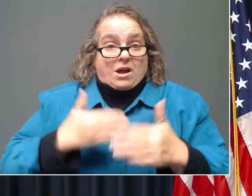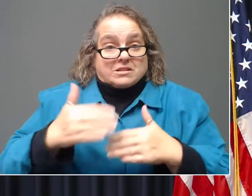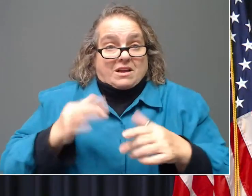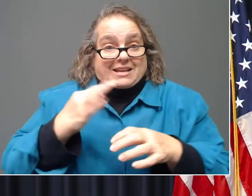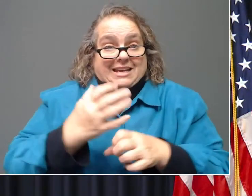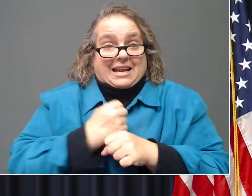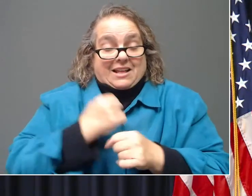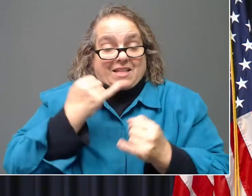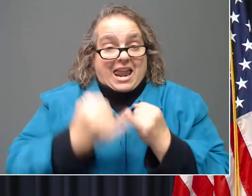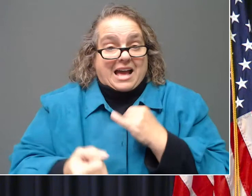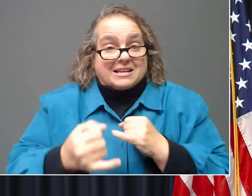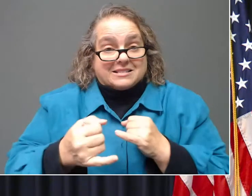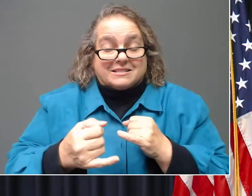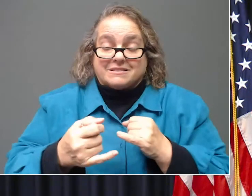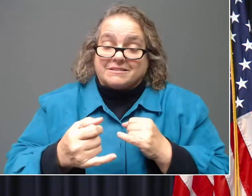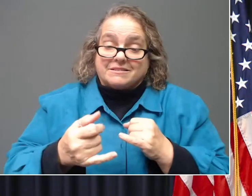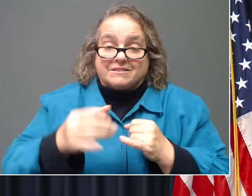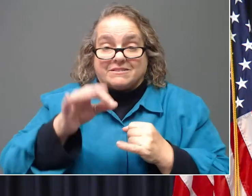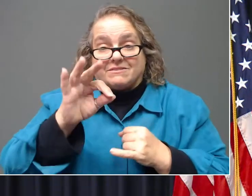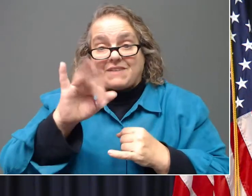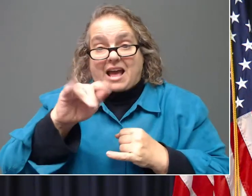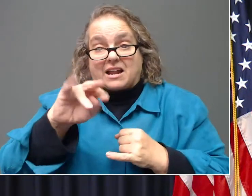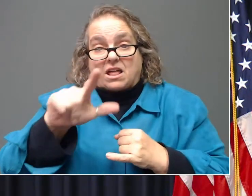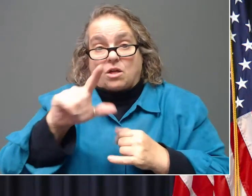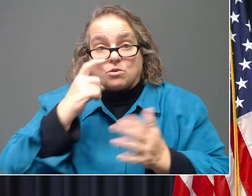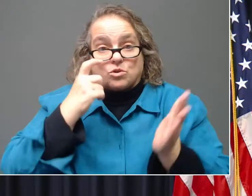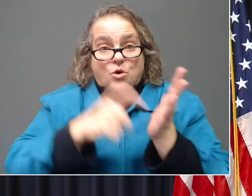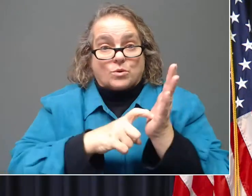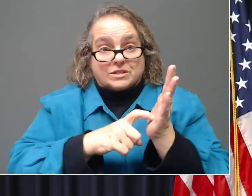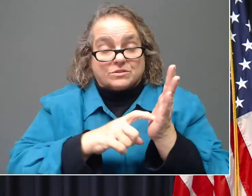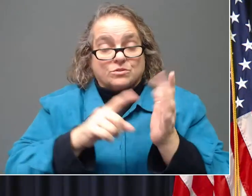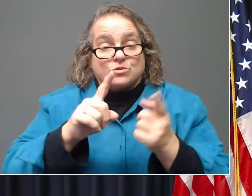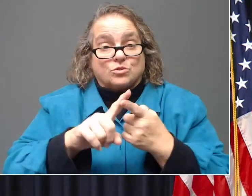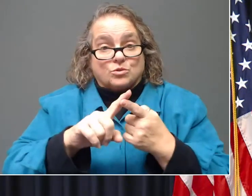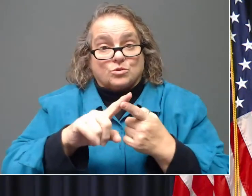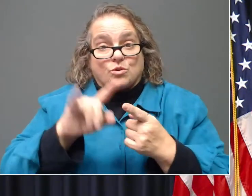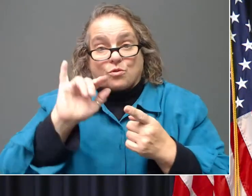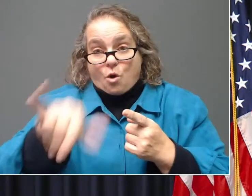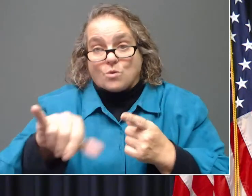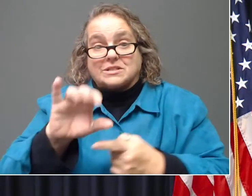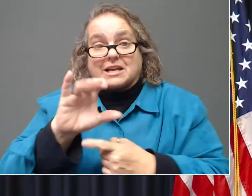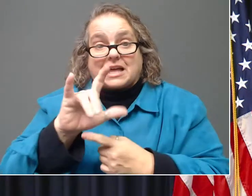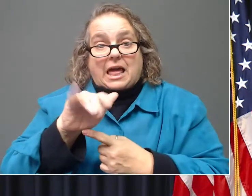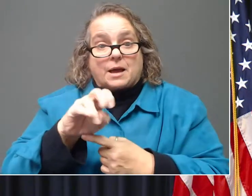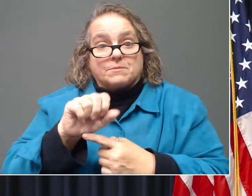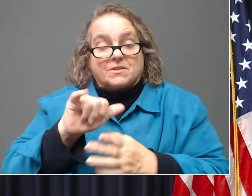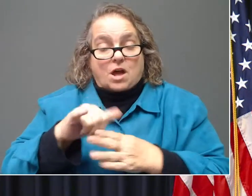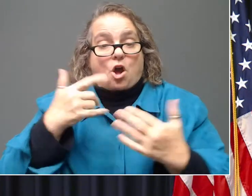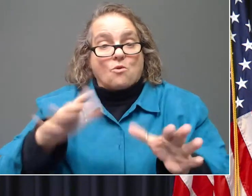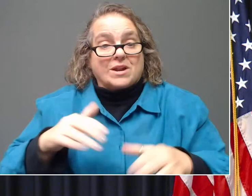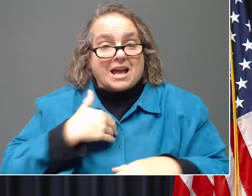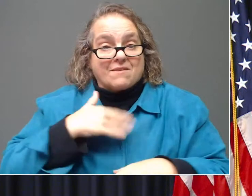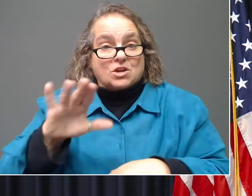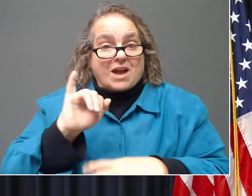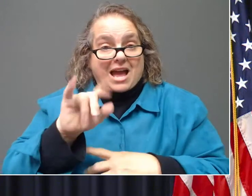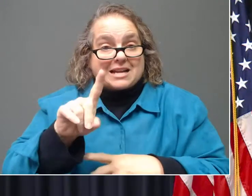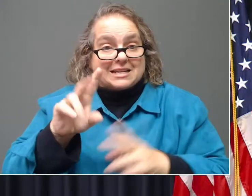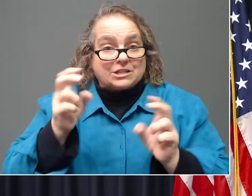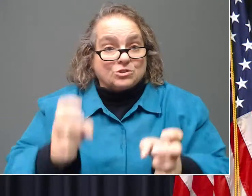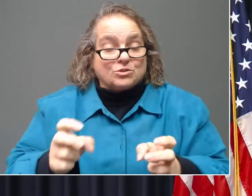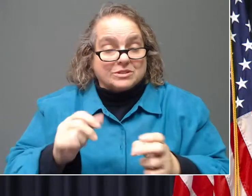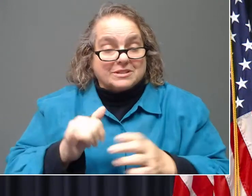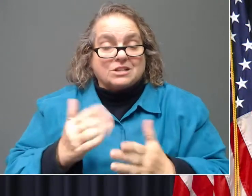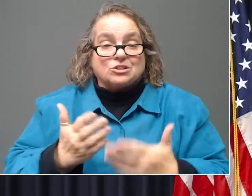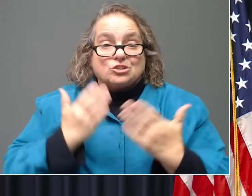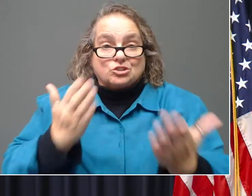final notice to especially those claims that have all those identity issues that suggest fraud and have